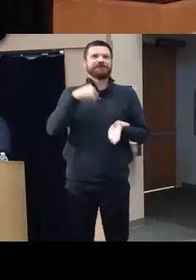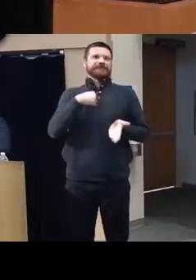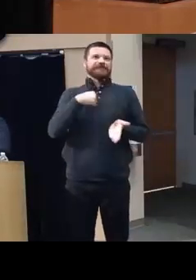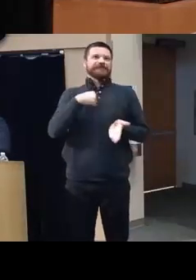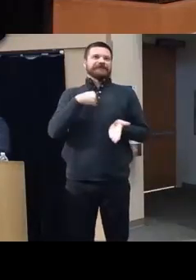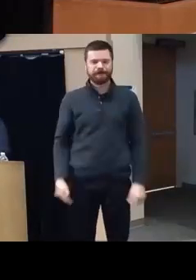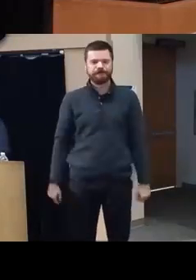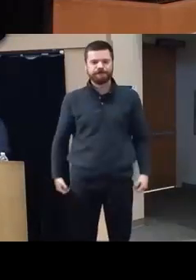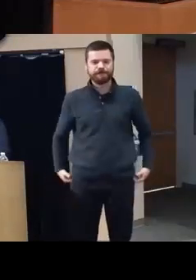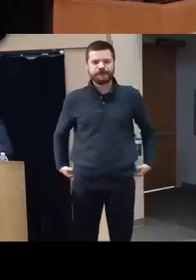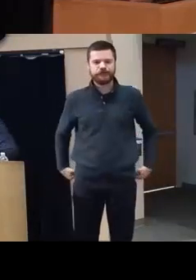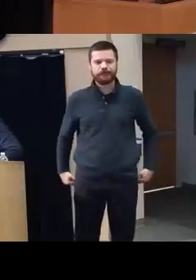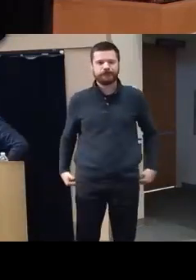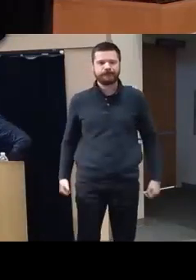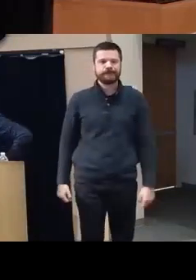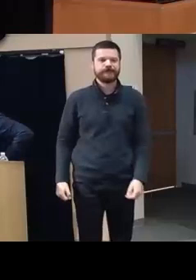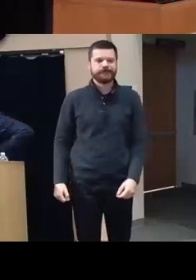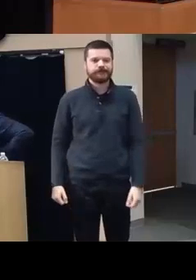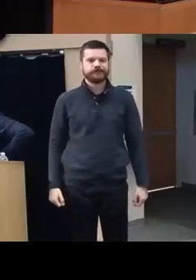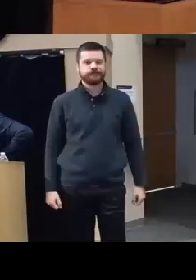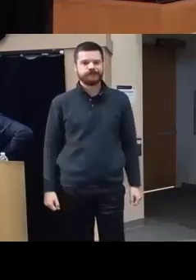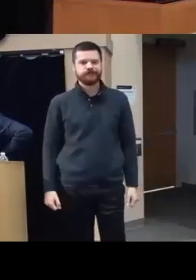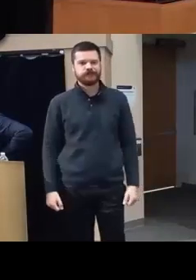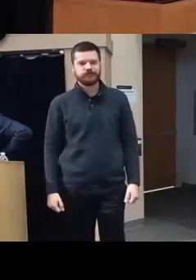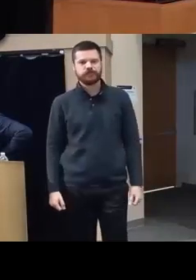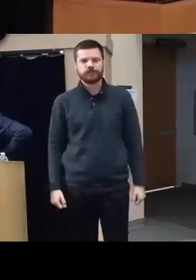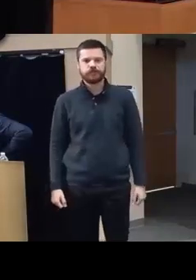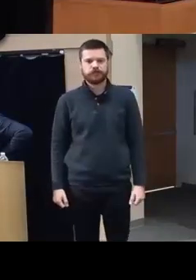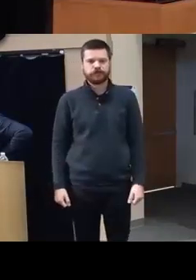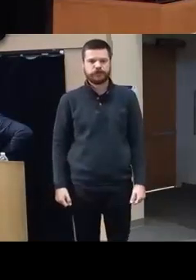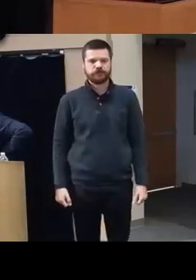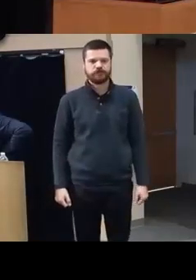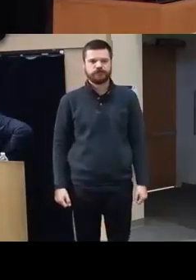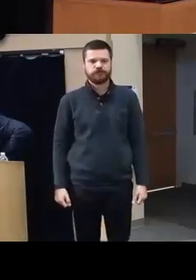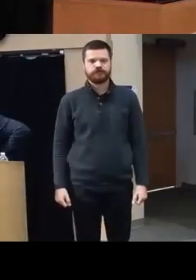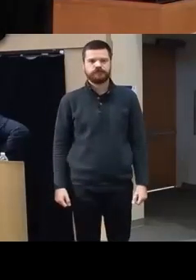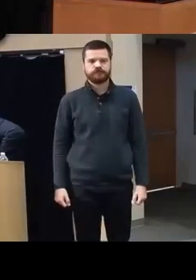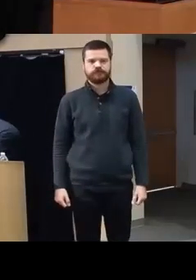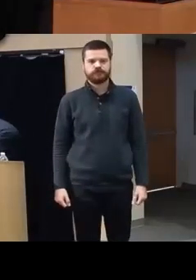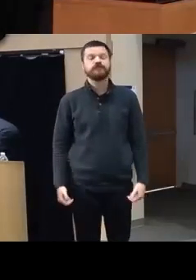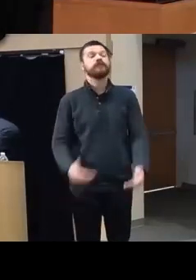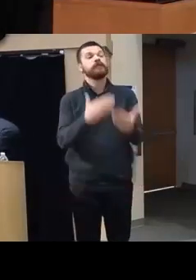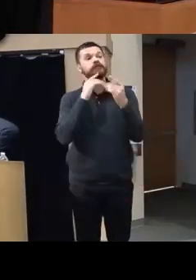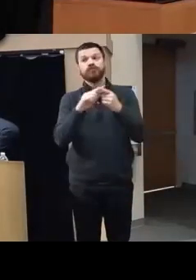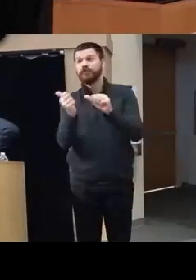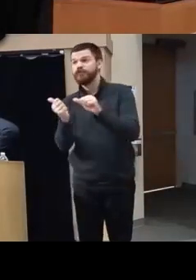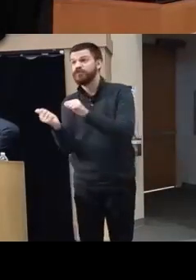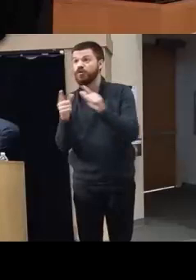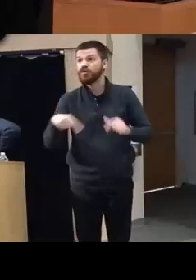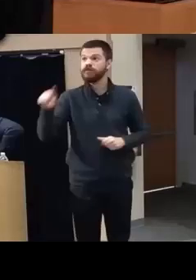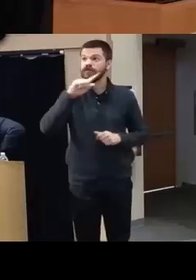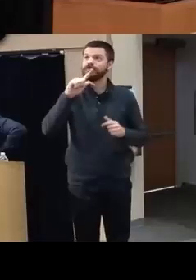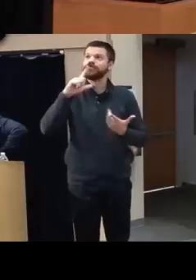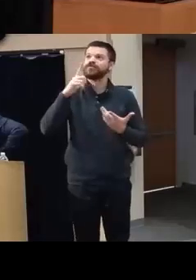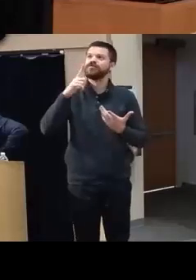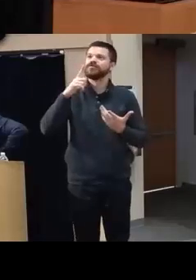somewhere in these pictures. But again, thank you to all of you for making Strong Recovery what it